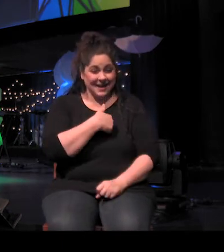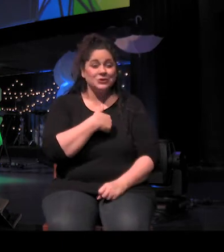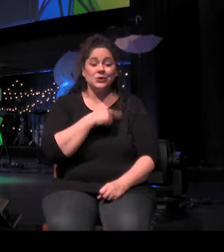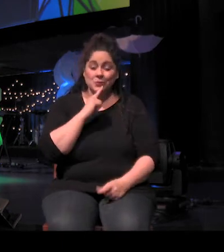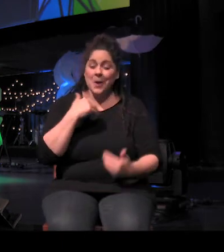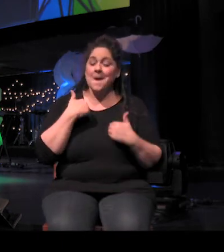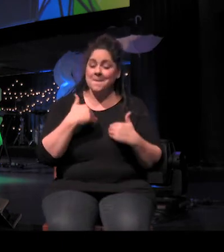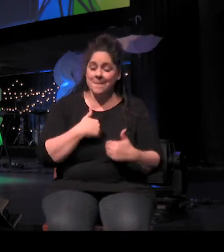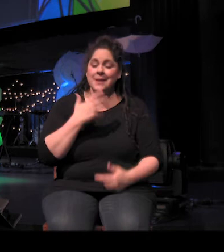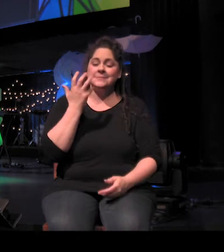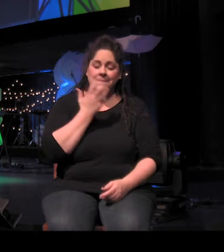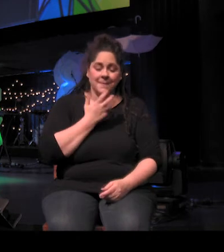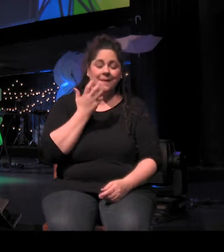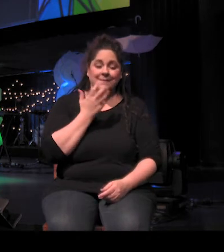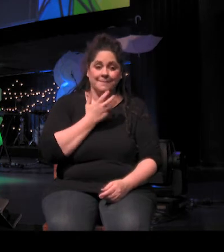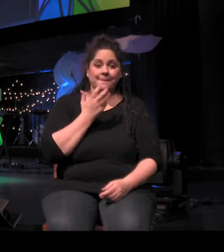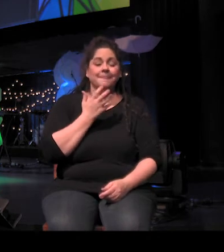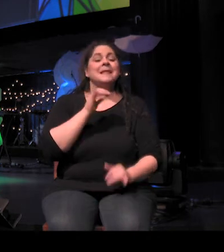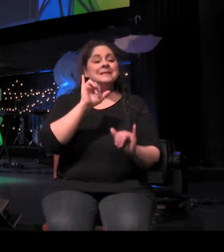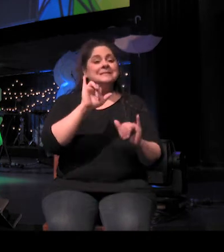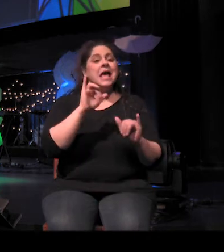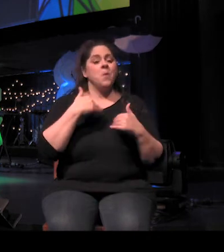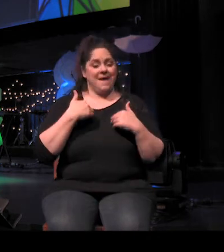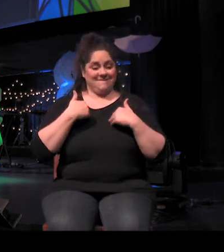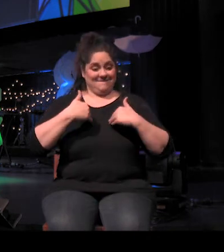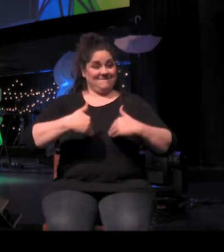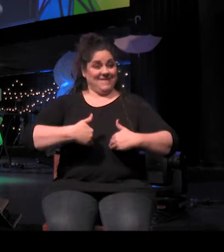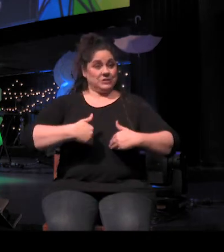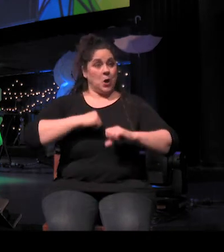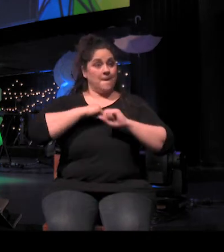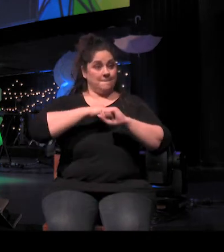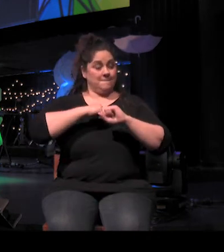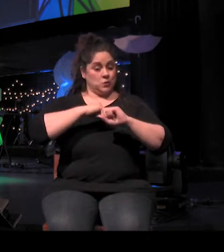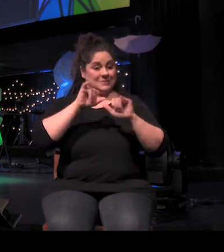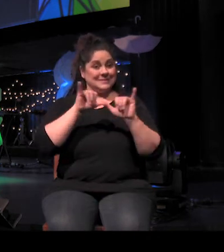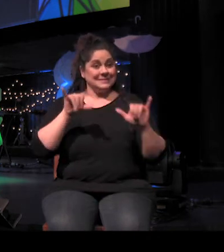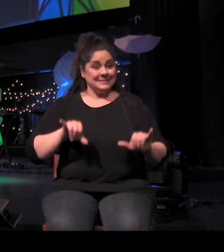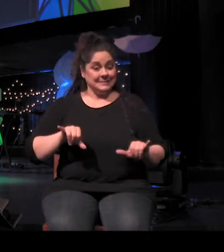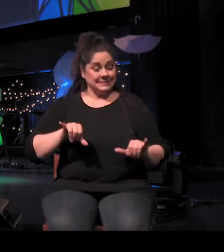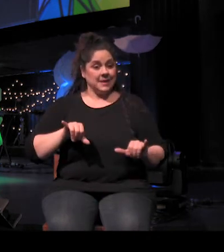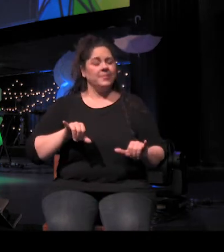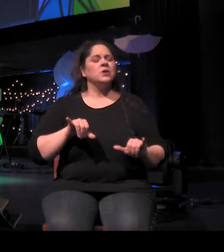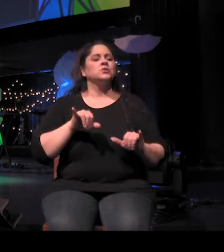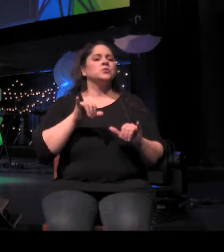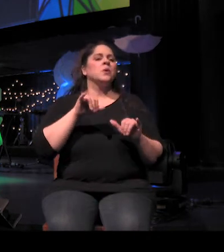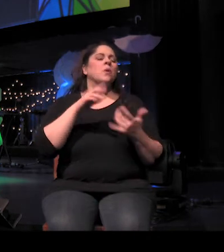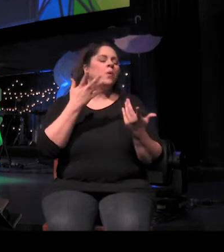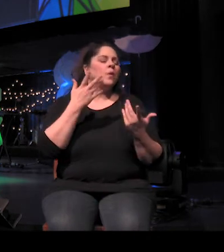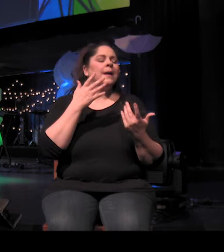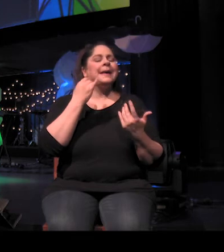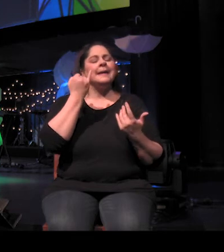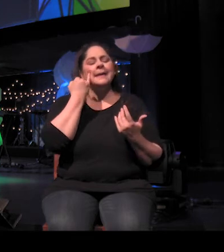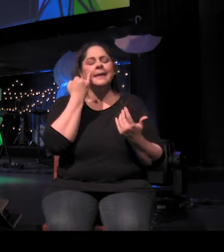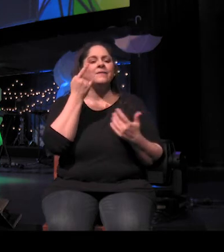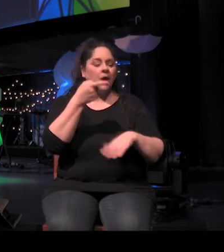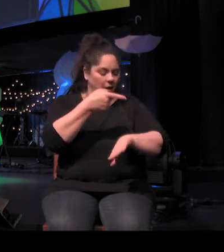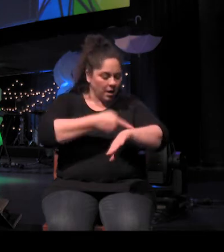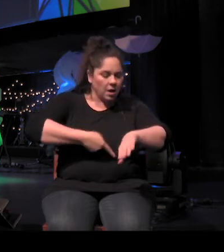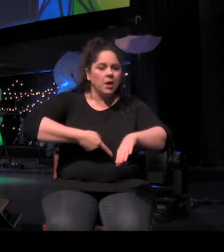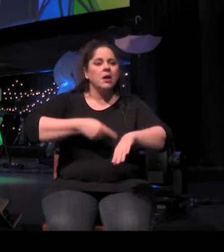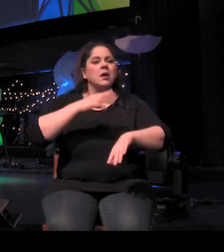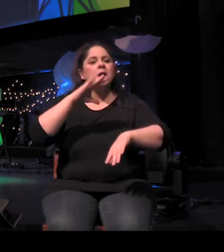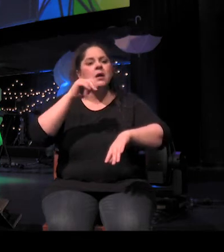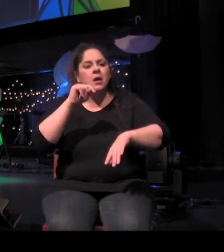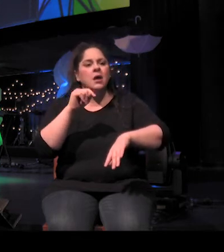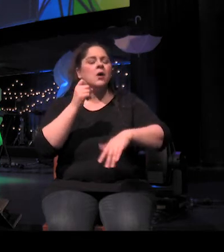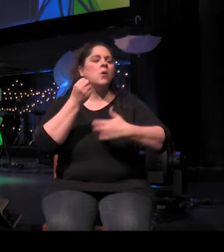And we know we have physical immune system. Physical immune system means when it's this process that goes into place when if you get a cut